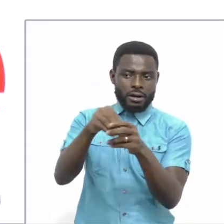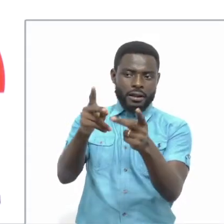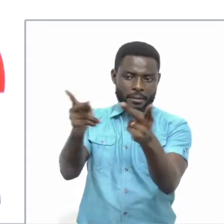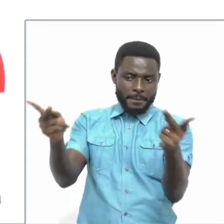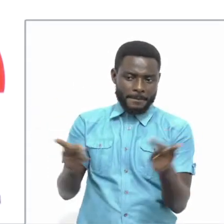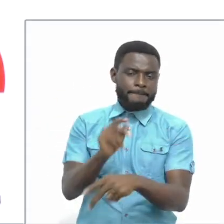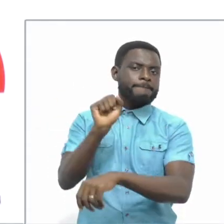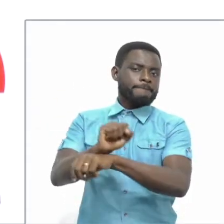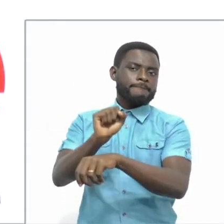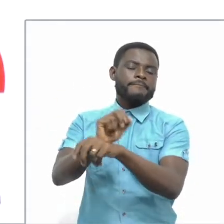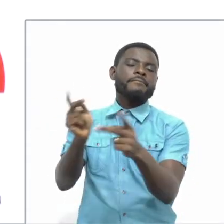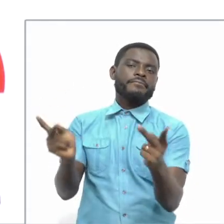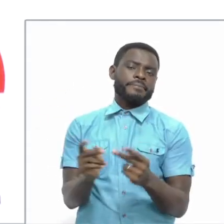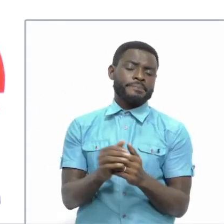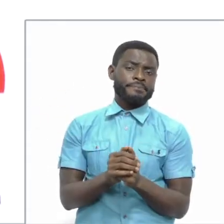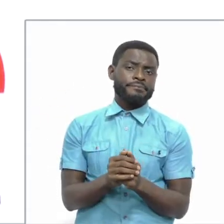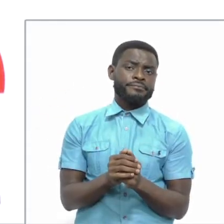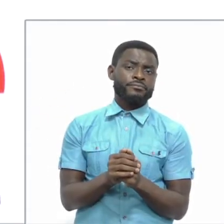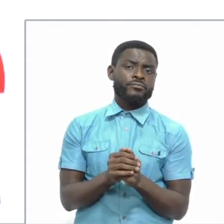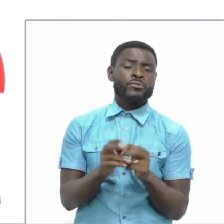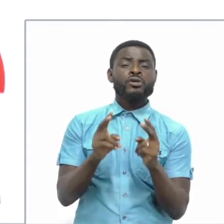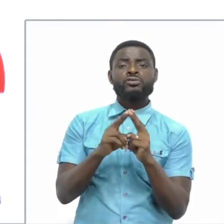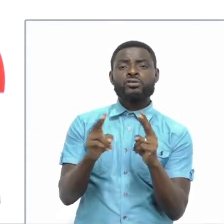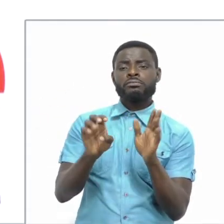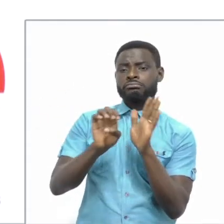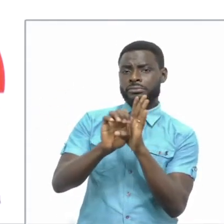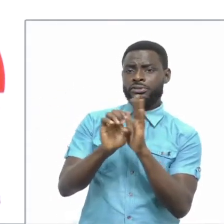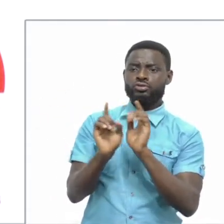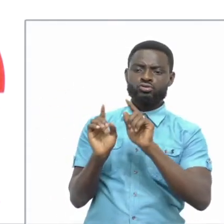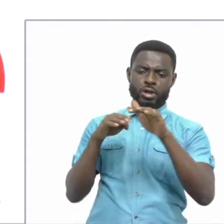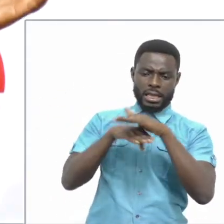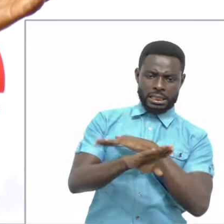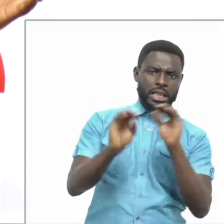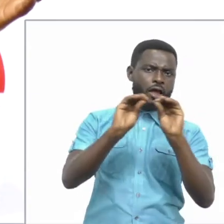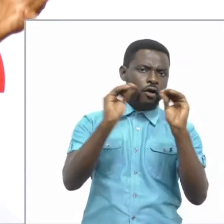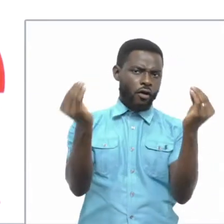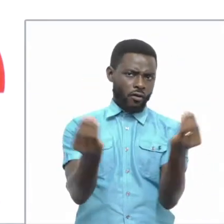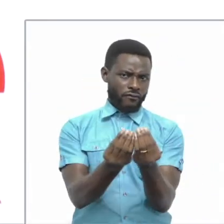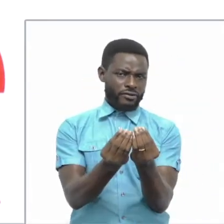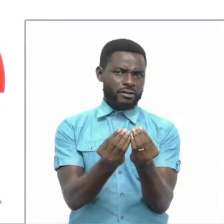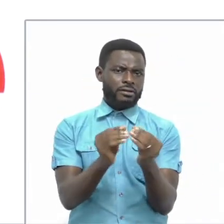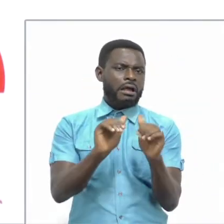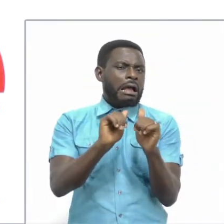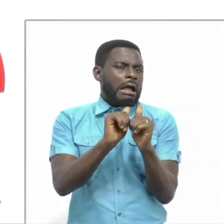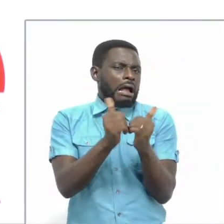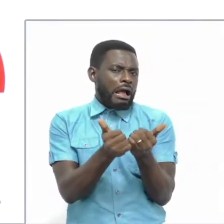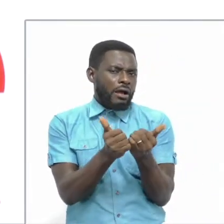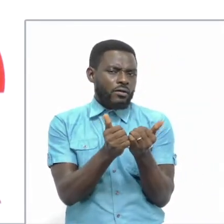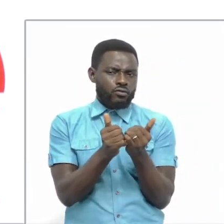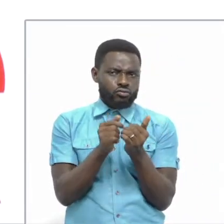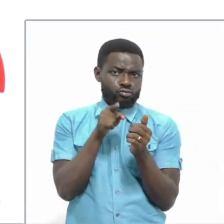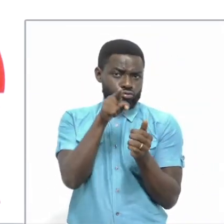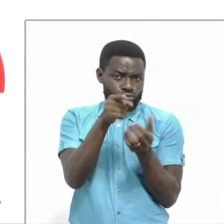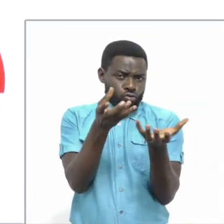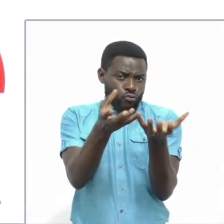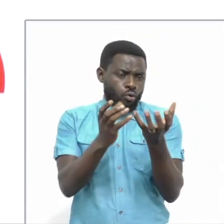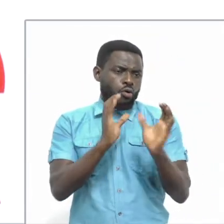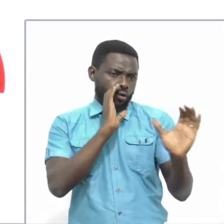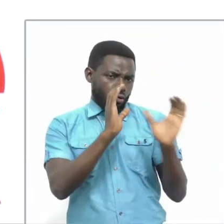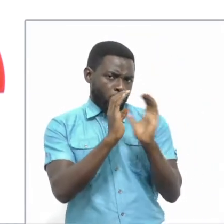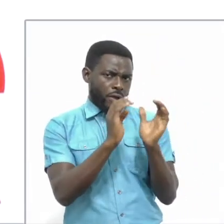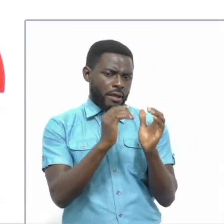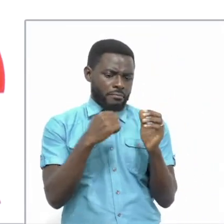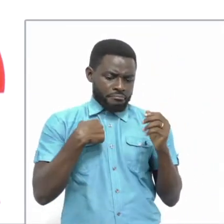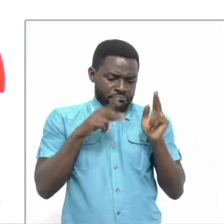within the workstation. So now imagine yourself going into an office. How would you want to communicate who